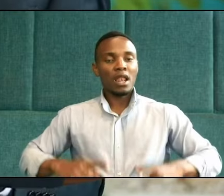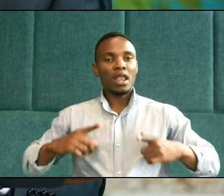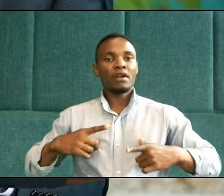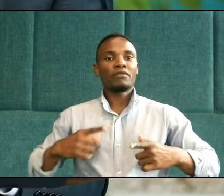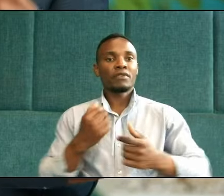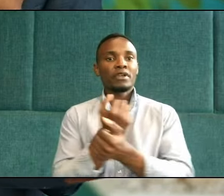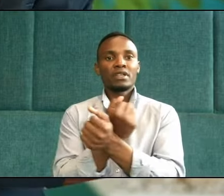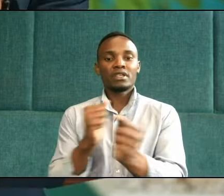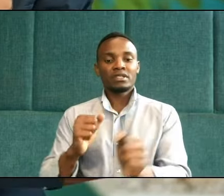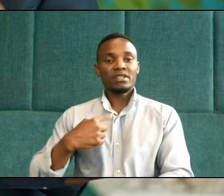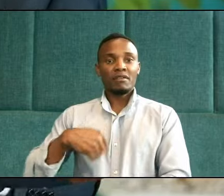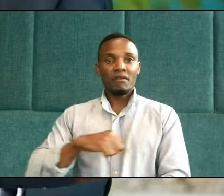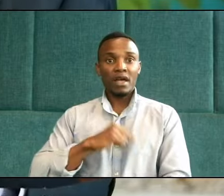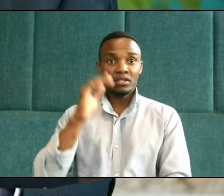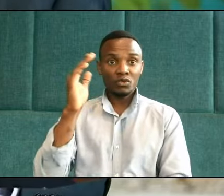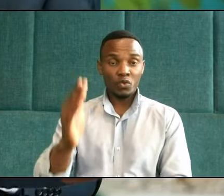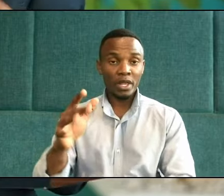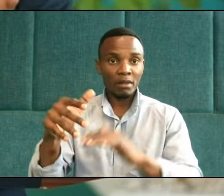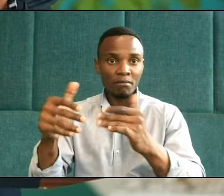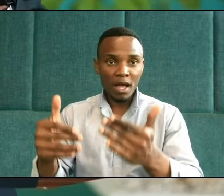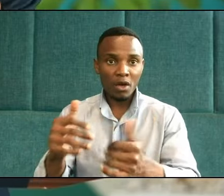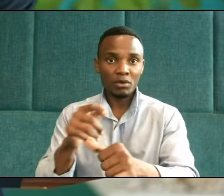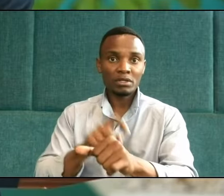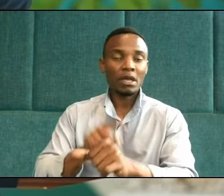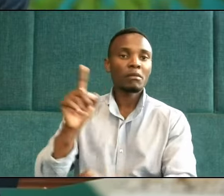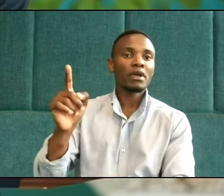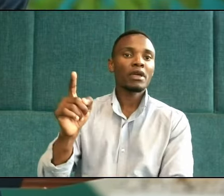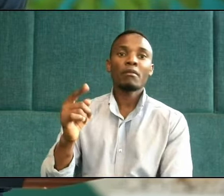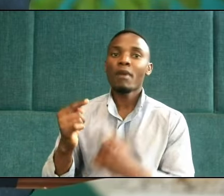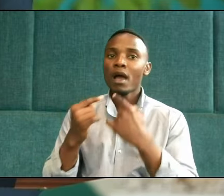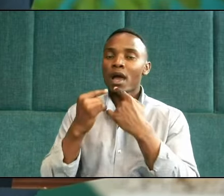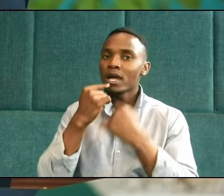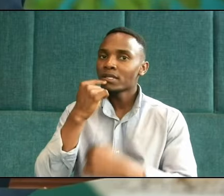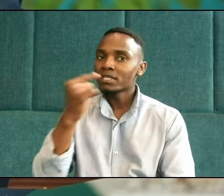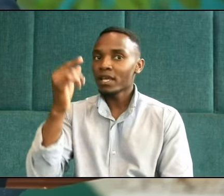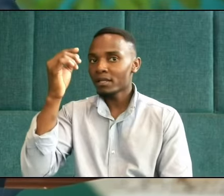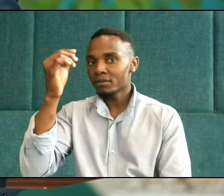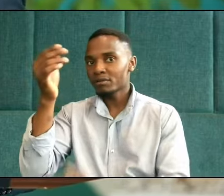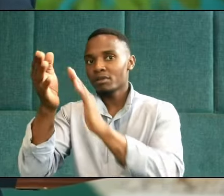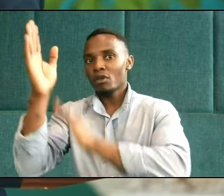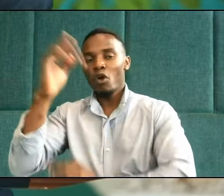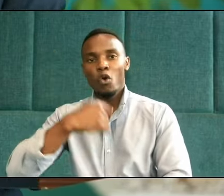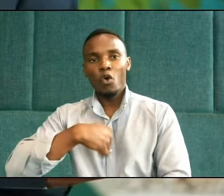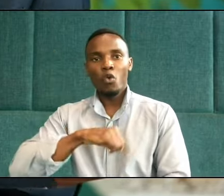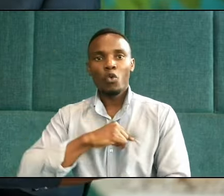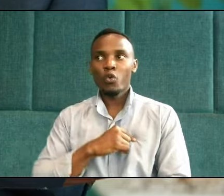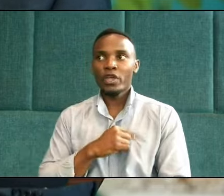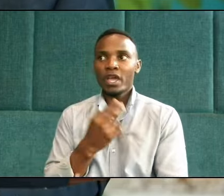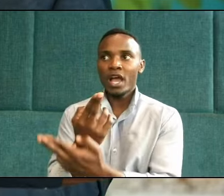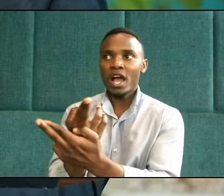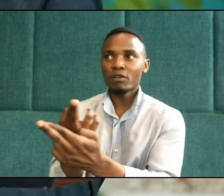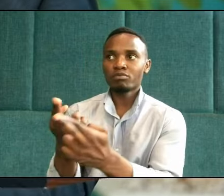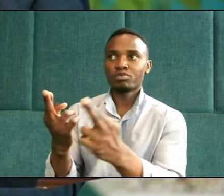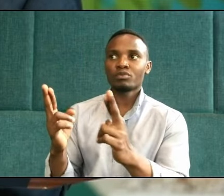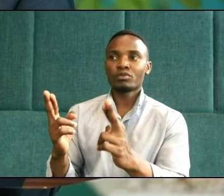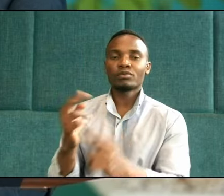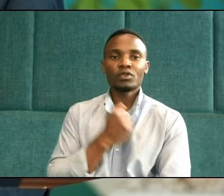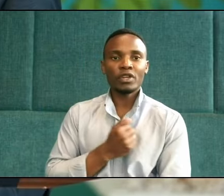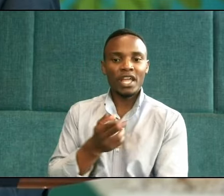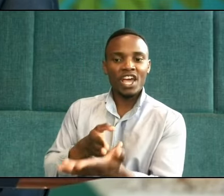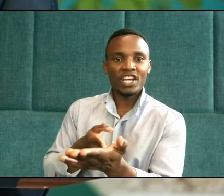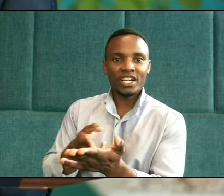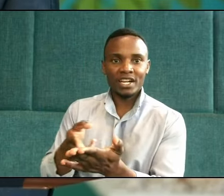us before the Father that we are righteous forever. And his resurrected life